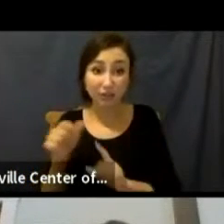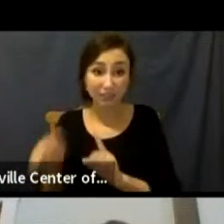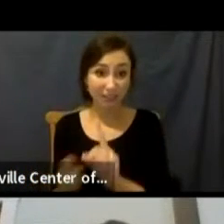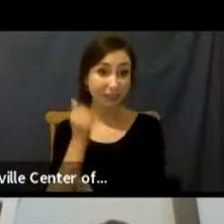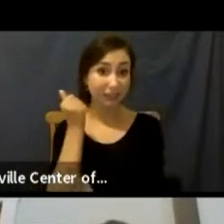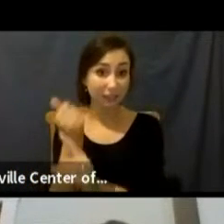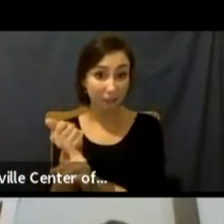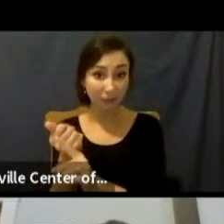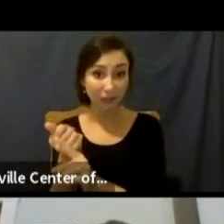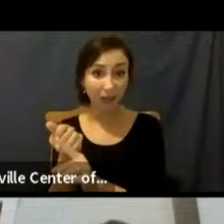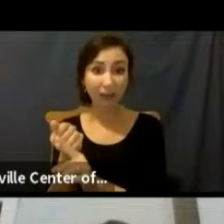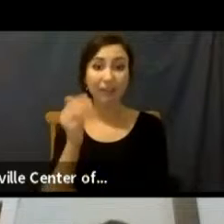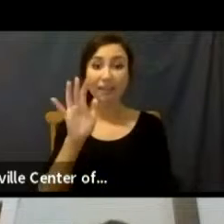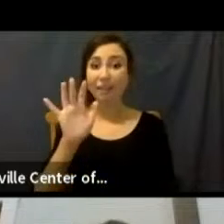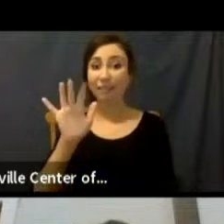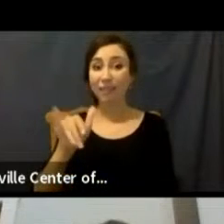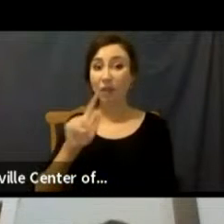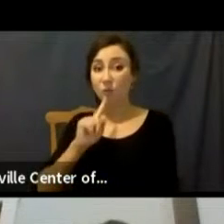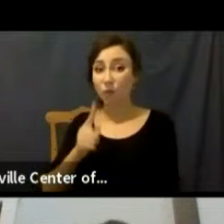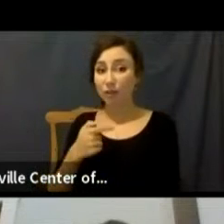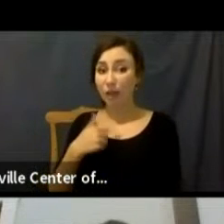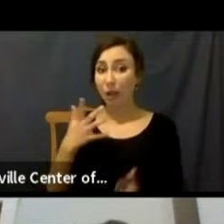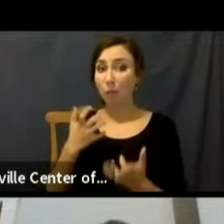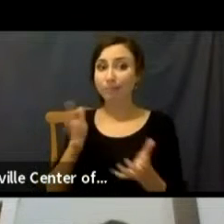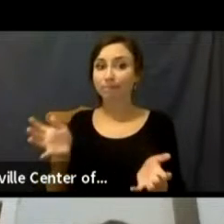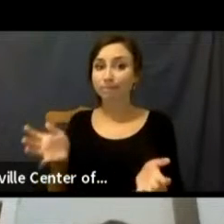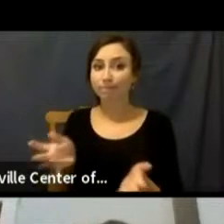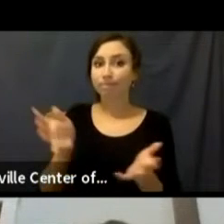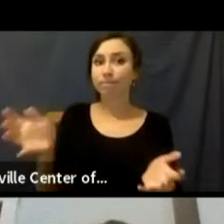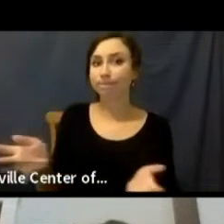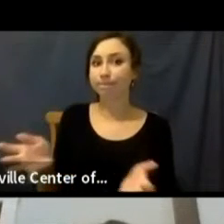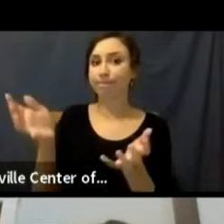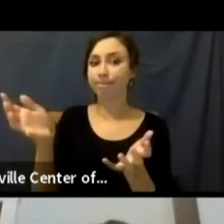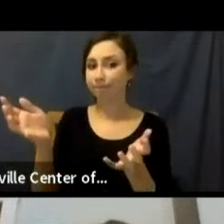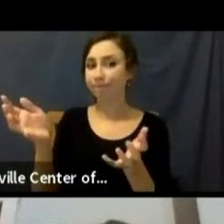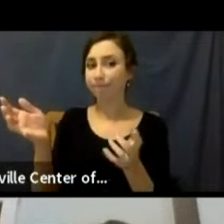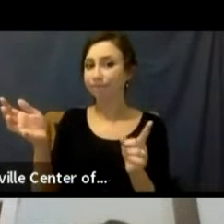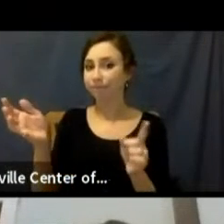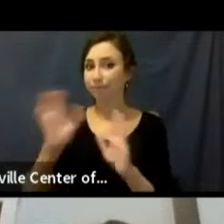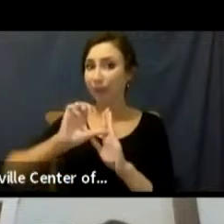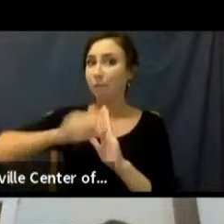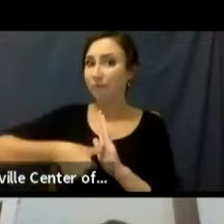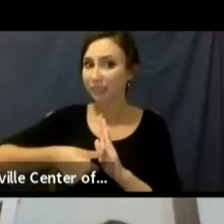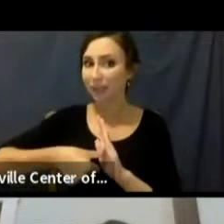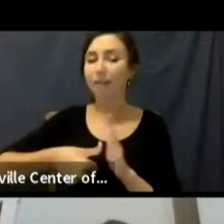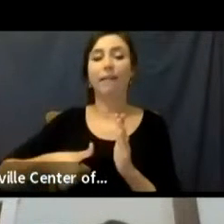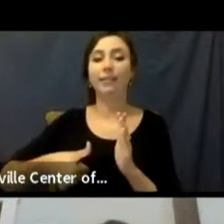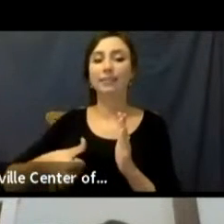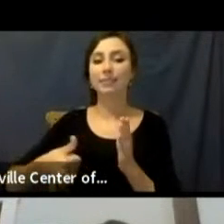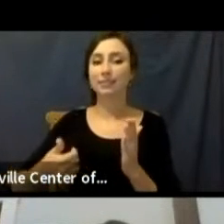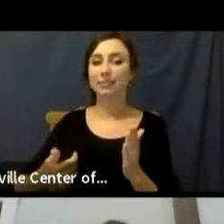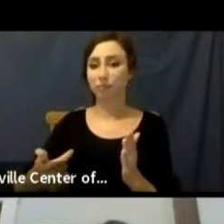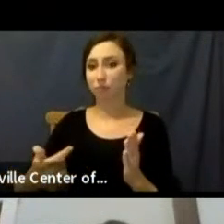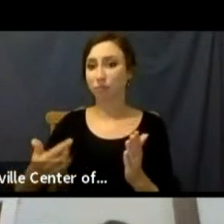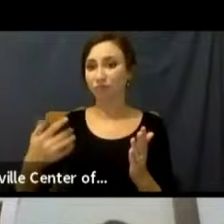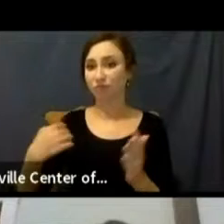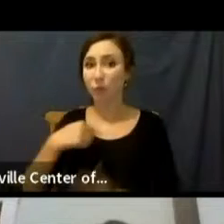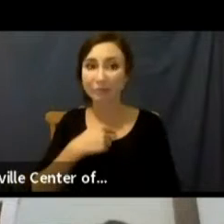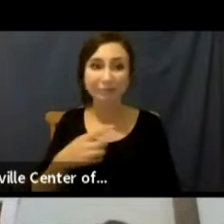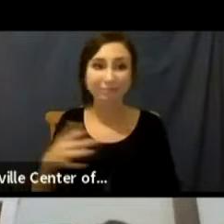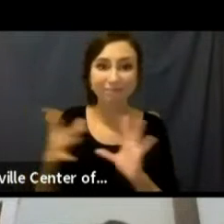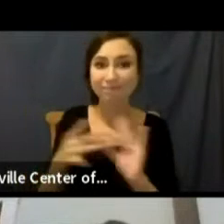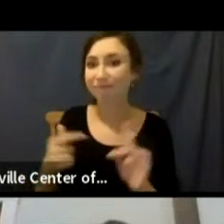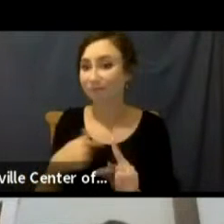impact. And that's really what I want to push a little bit on, because we've been saying, and I know I've been saying, that this is a